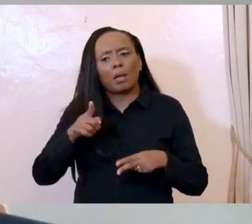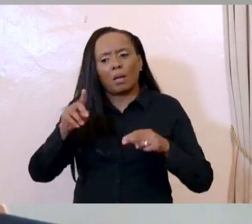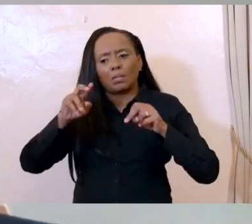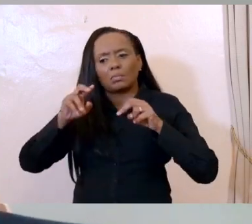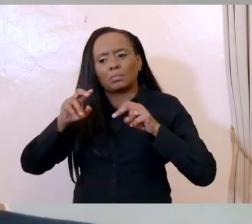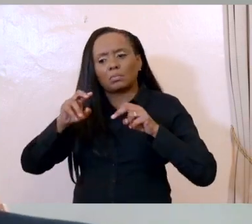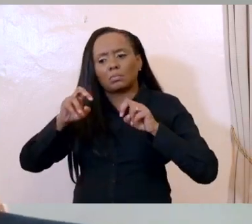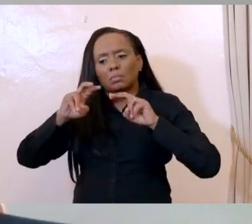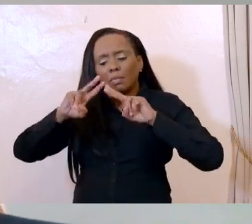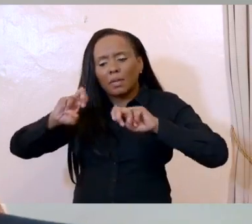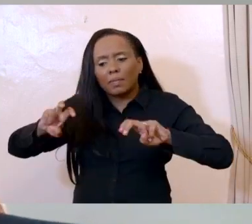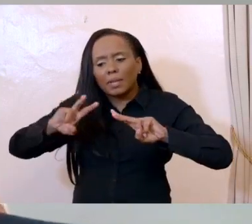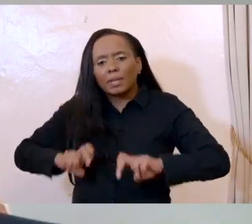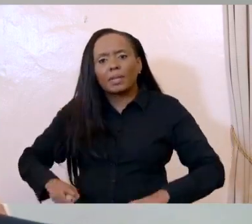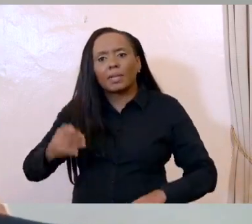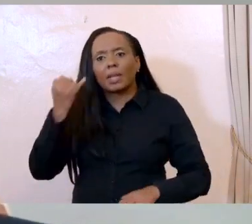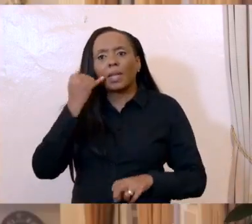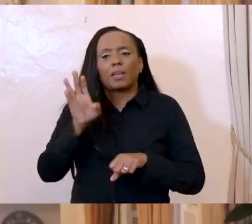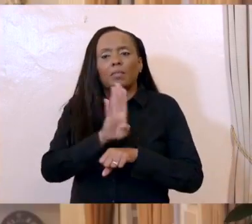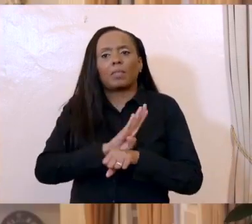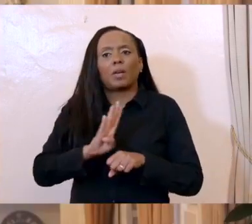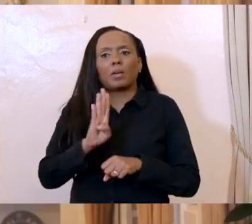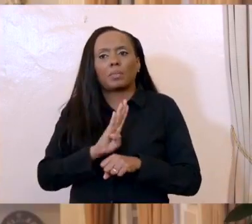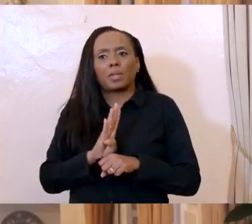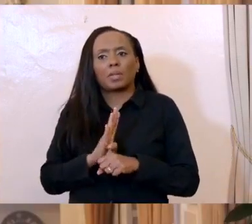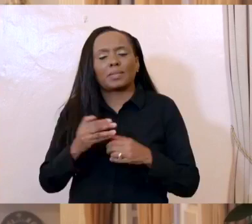far are we where that is concerned?